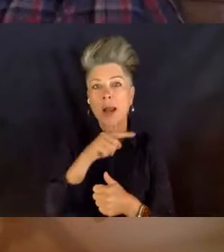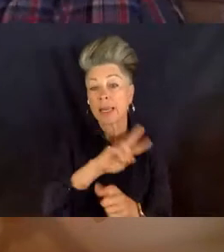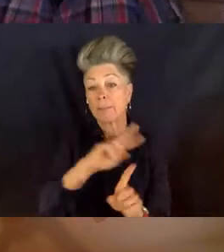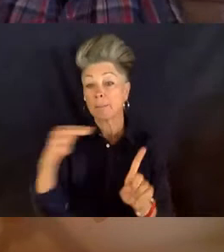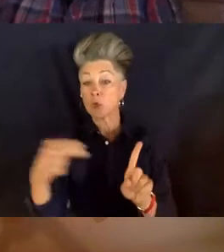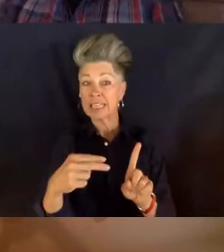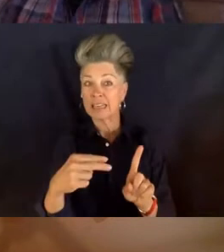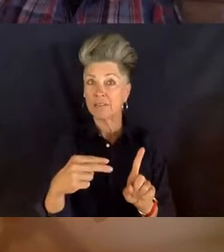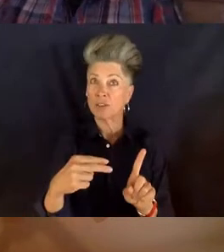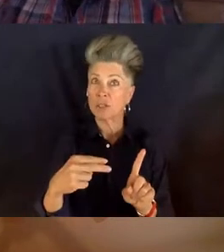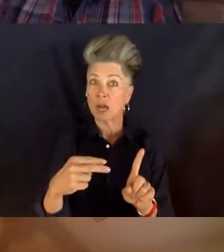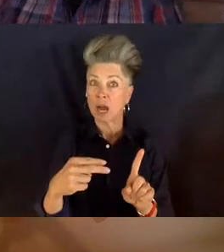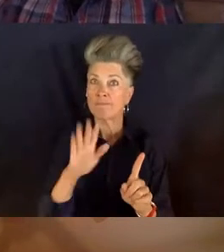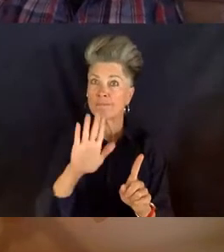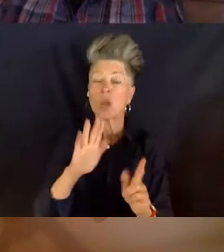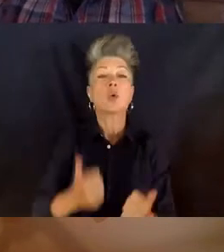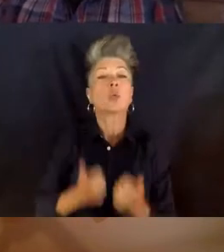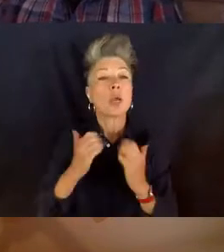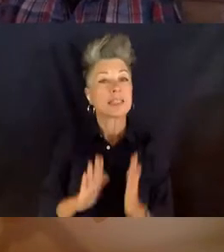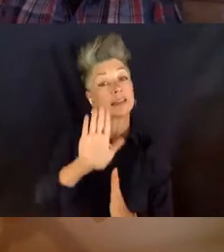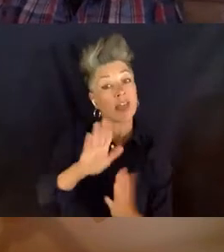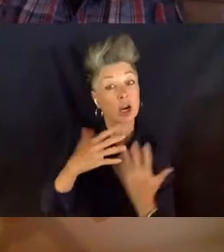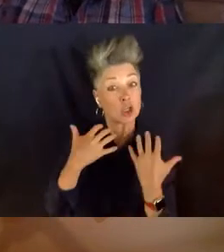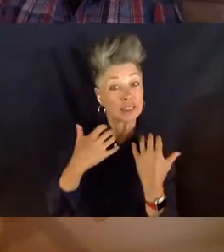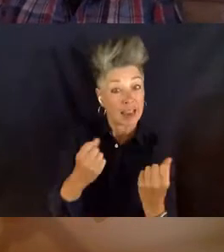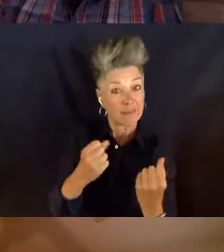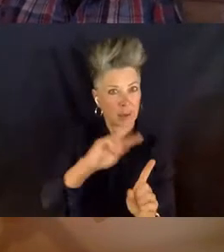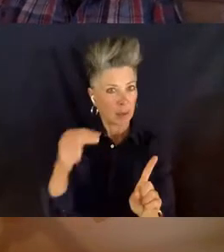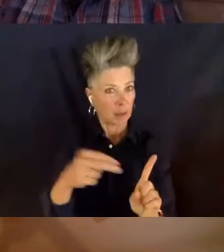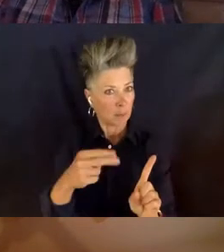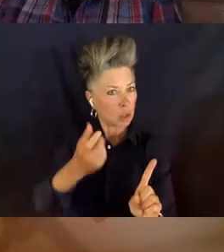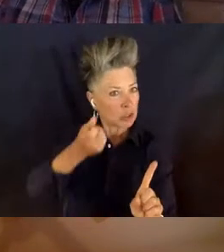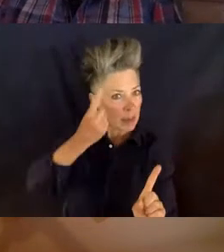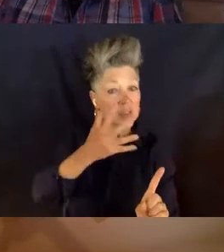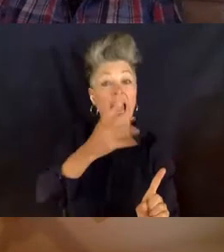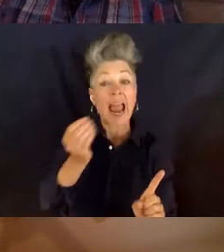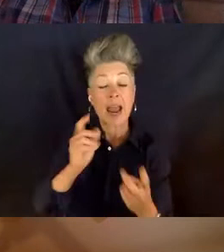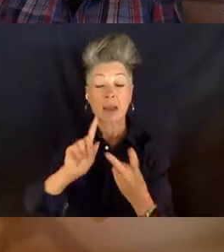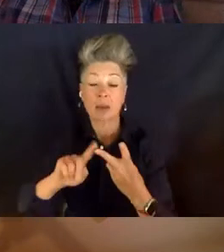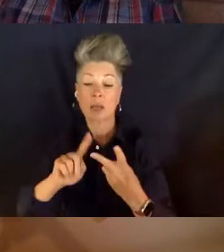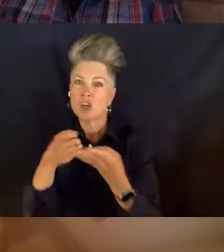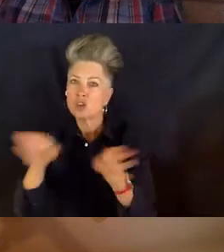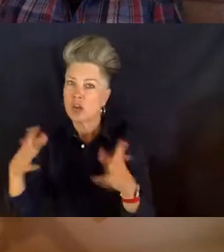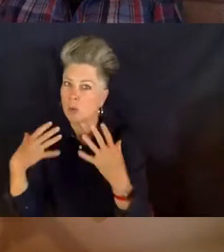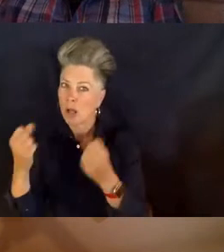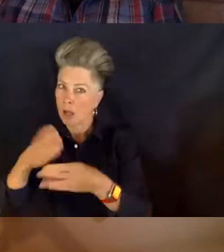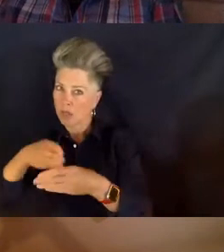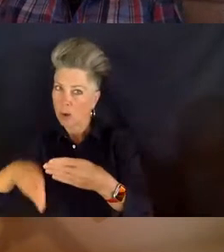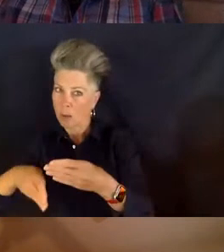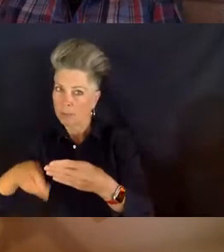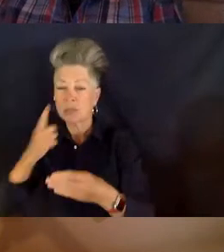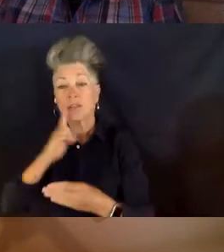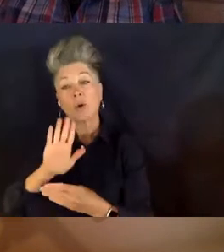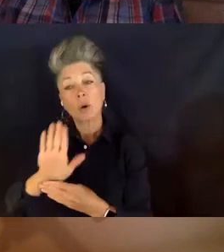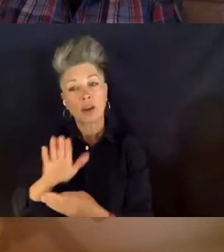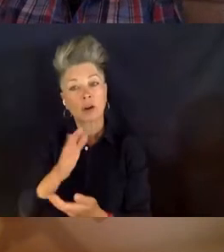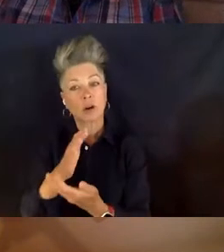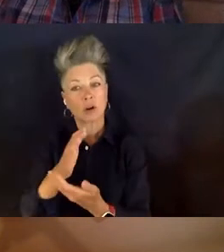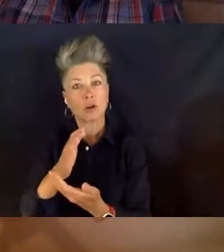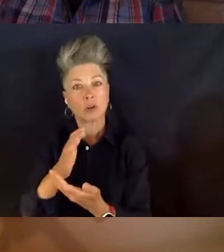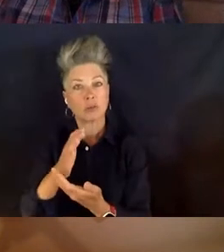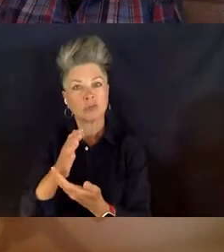or Milwaukee resident safety perceptions, and their general health outcomes. For their safety